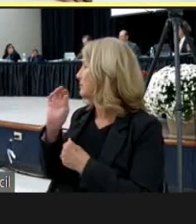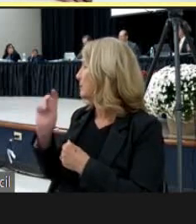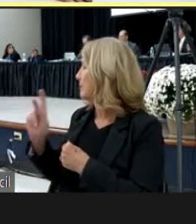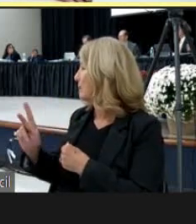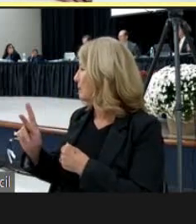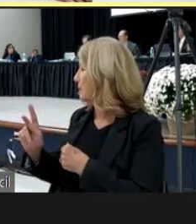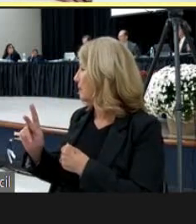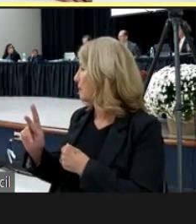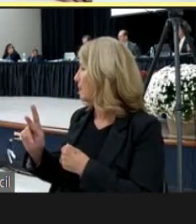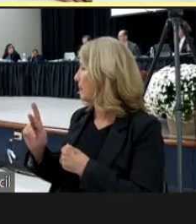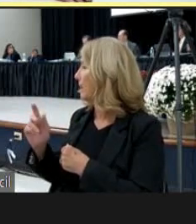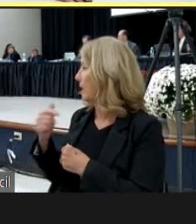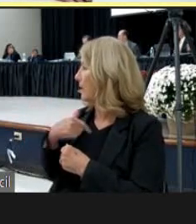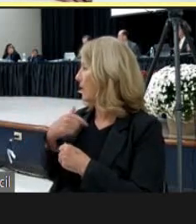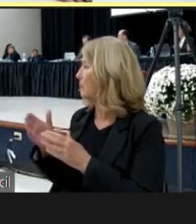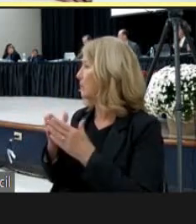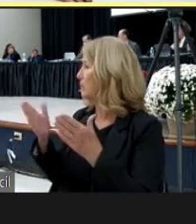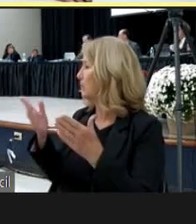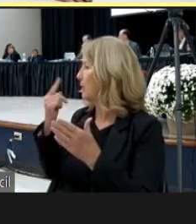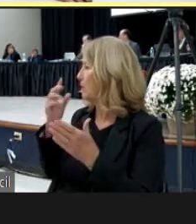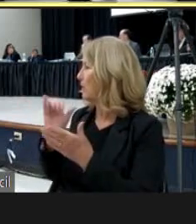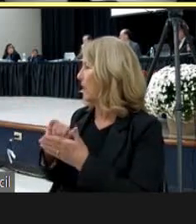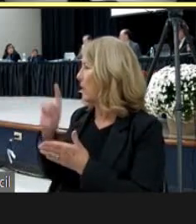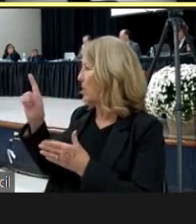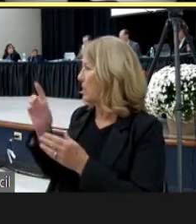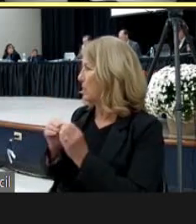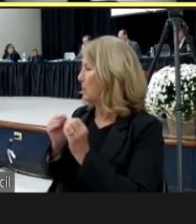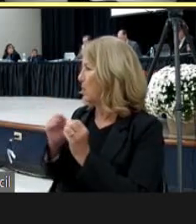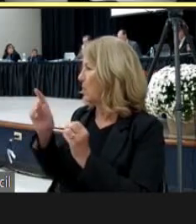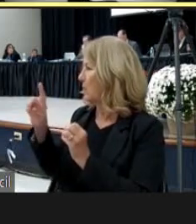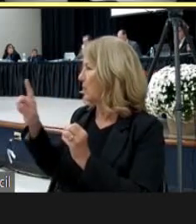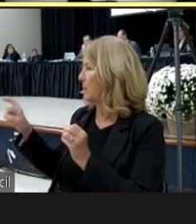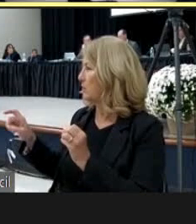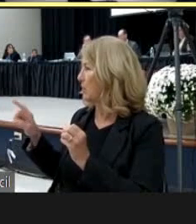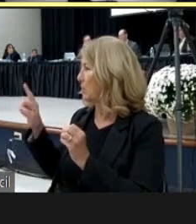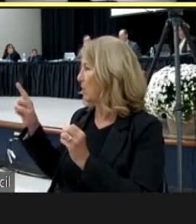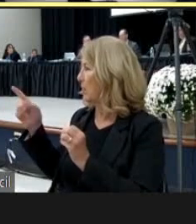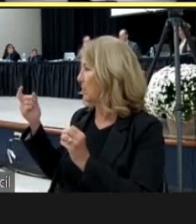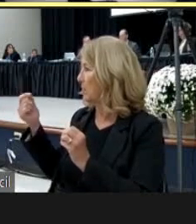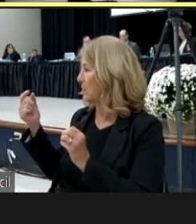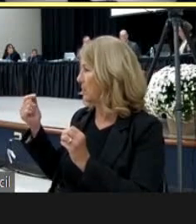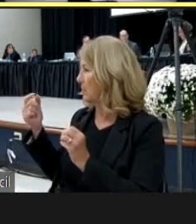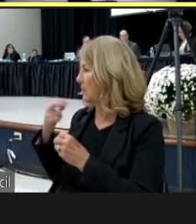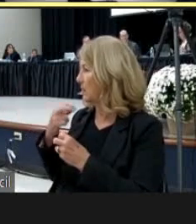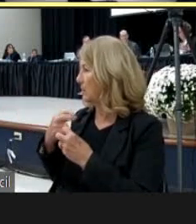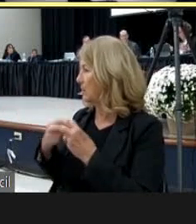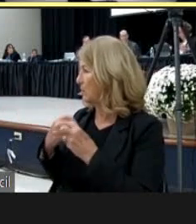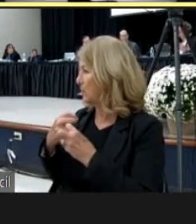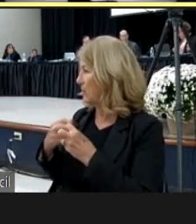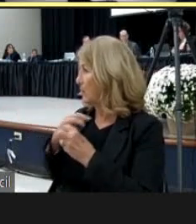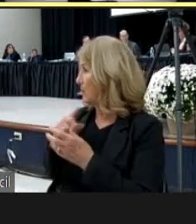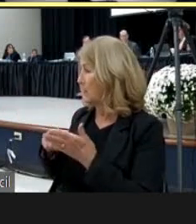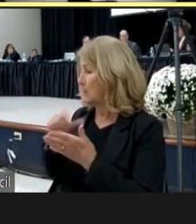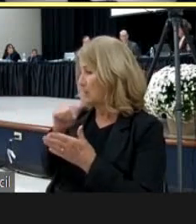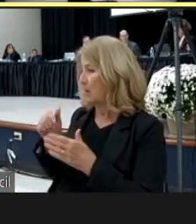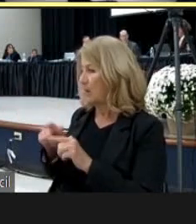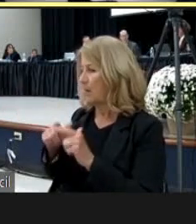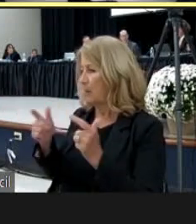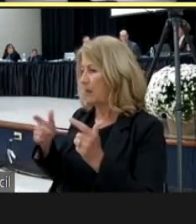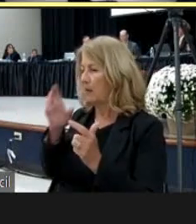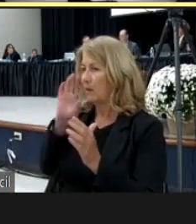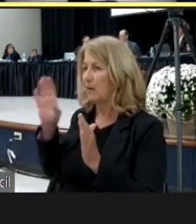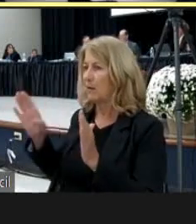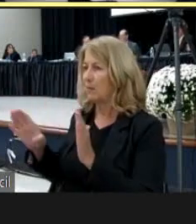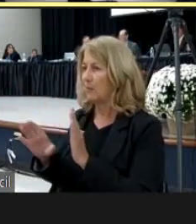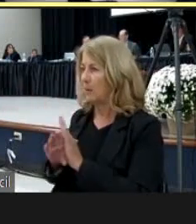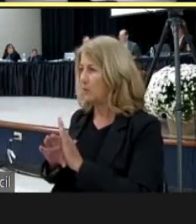I'm open to that. So just one more question. So the ones on the bottom there, this is not, I mean, in the big picture, this doesn't seem like that big a thing, but I want to make sure we're